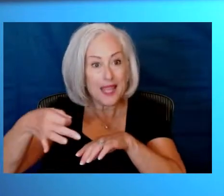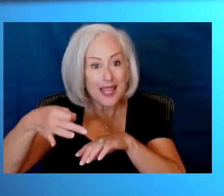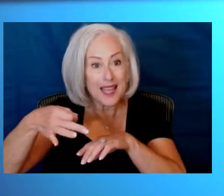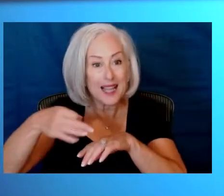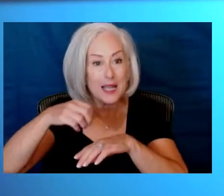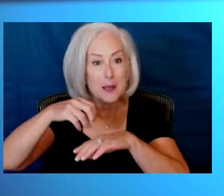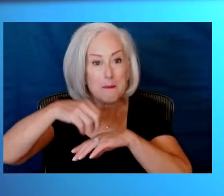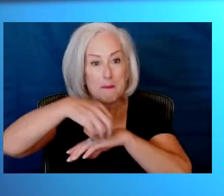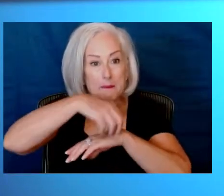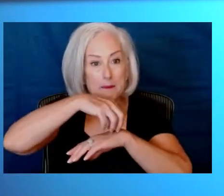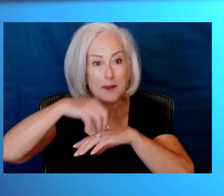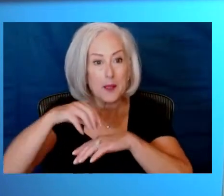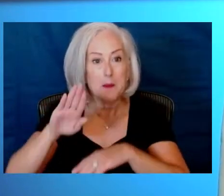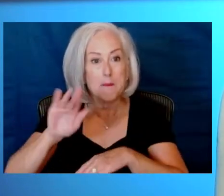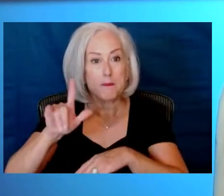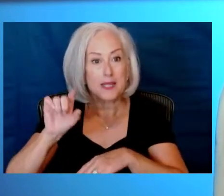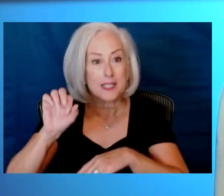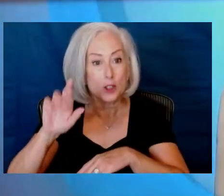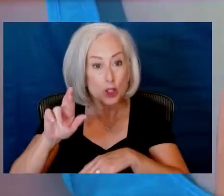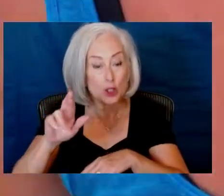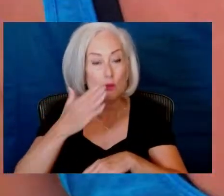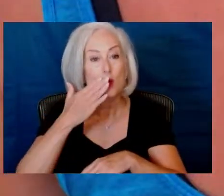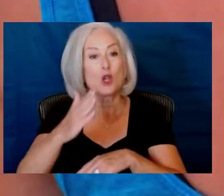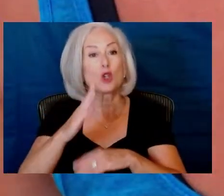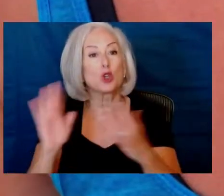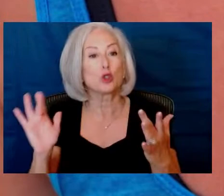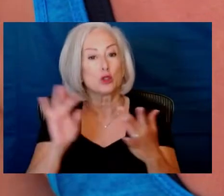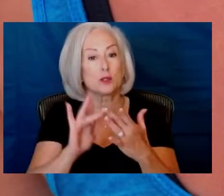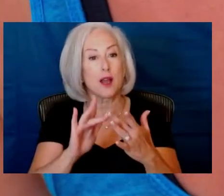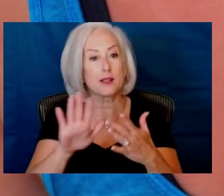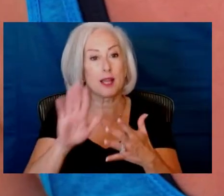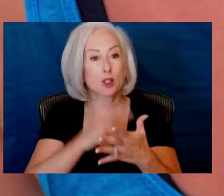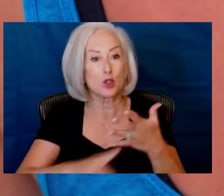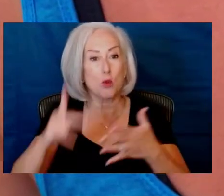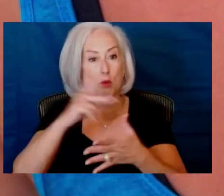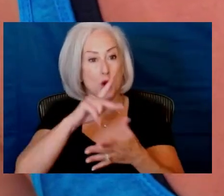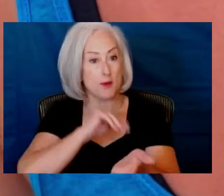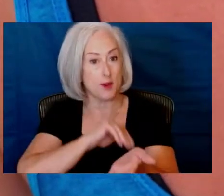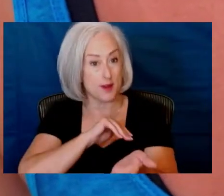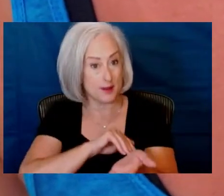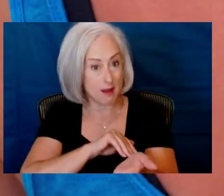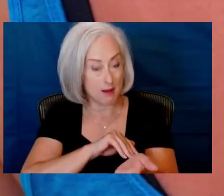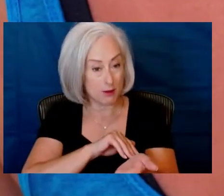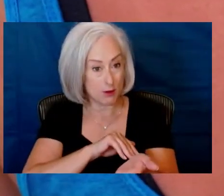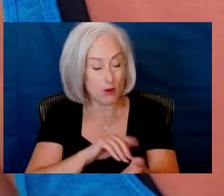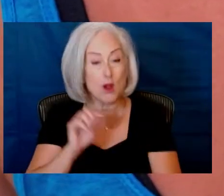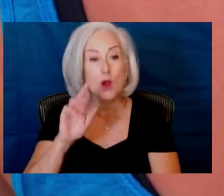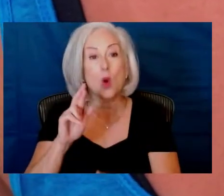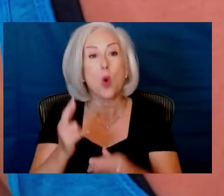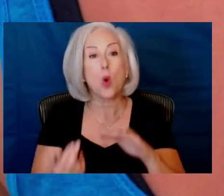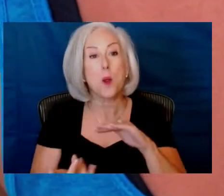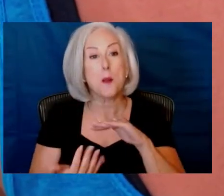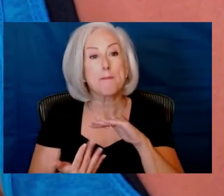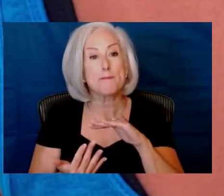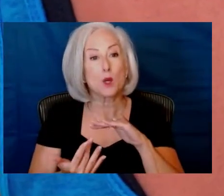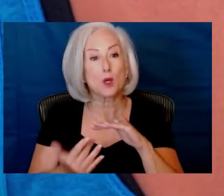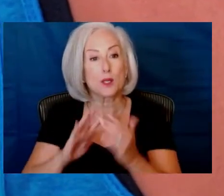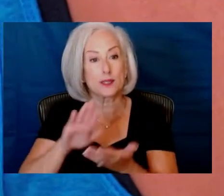to your primary care doctor. It would be good to reach out to a burn center in your area. It will be